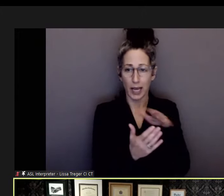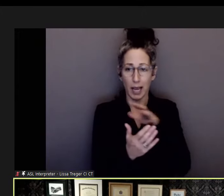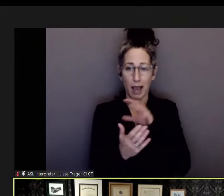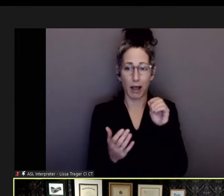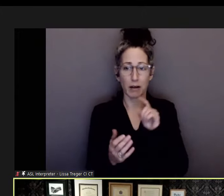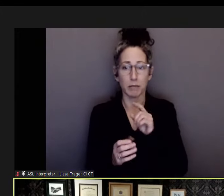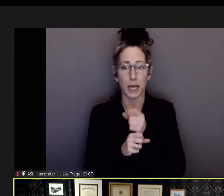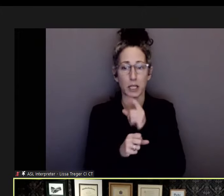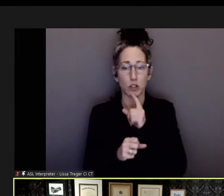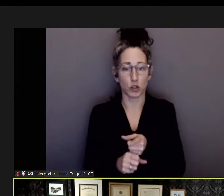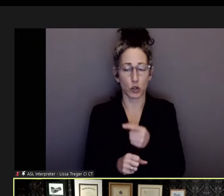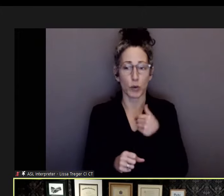the information that we need.